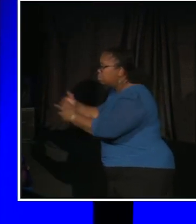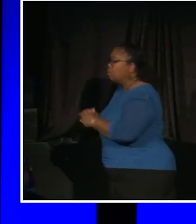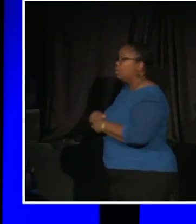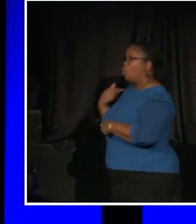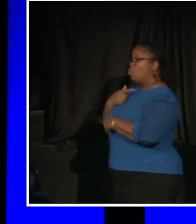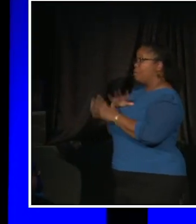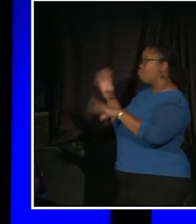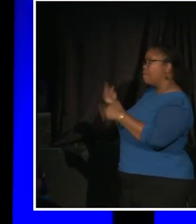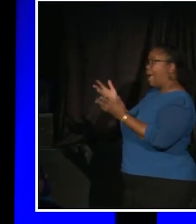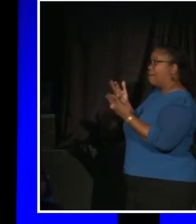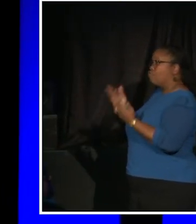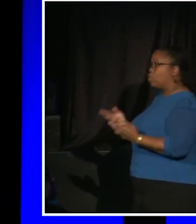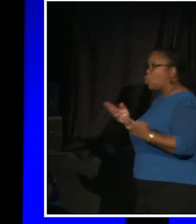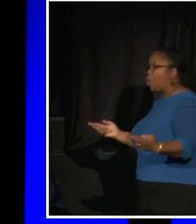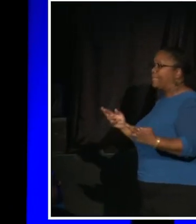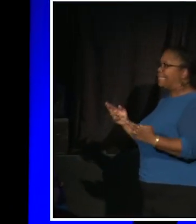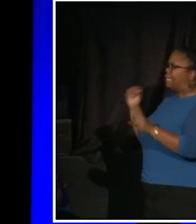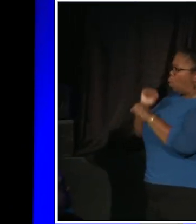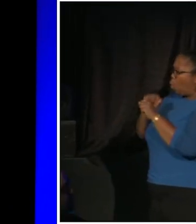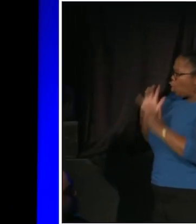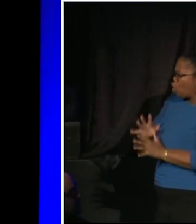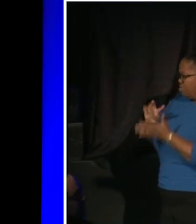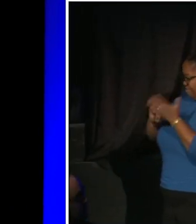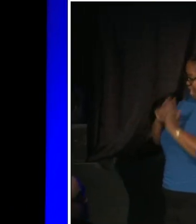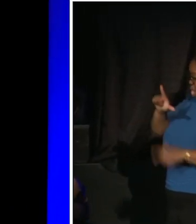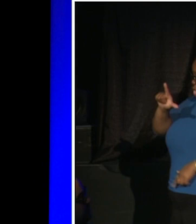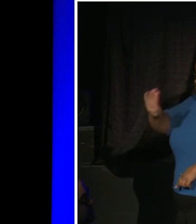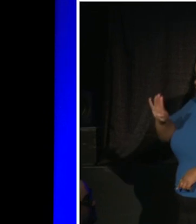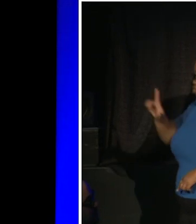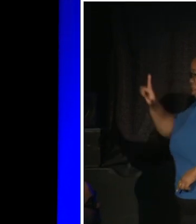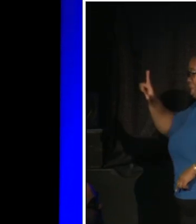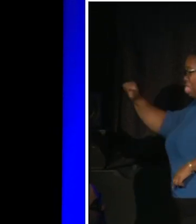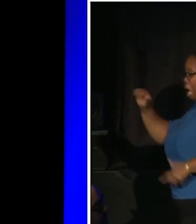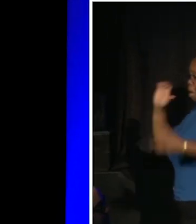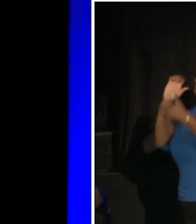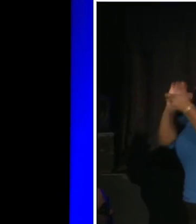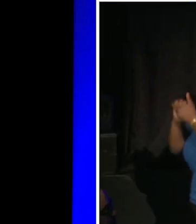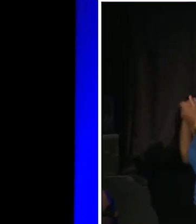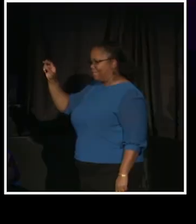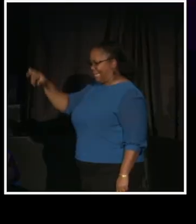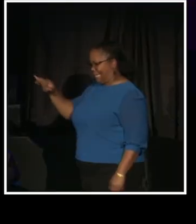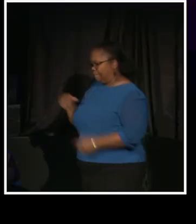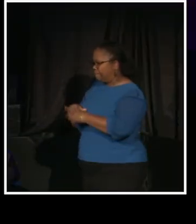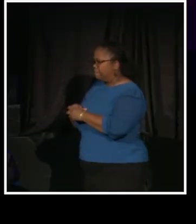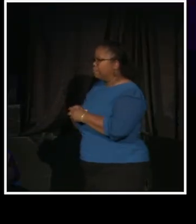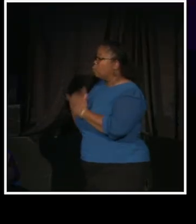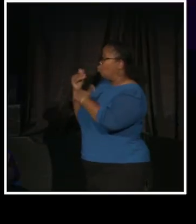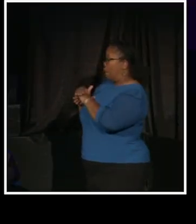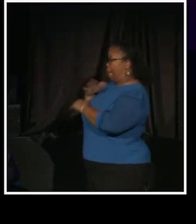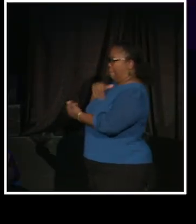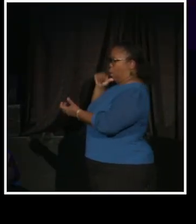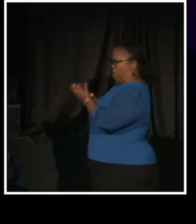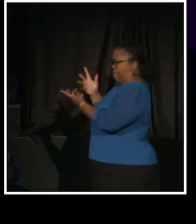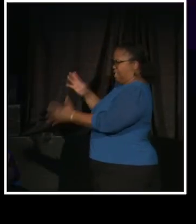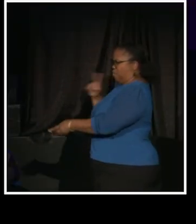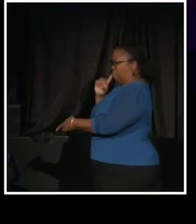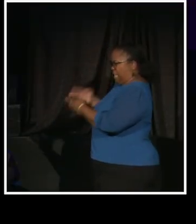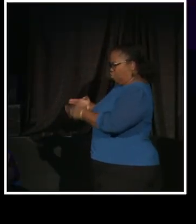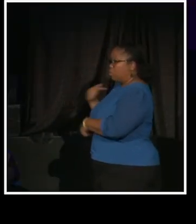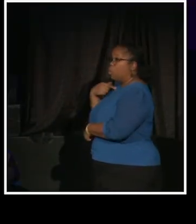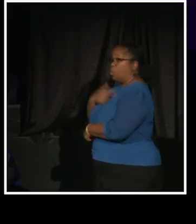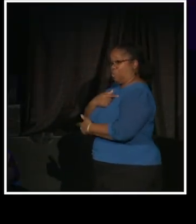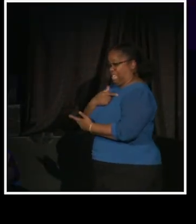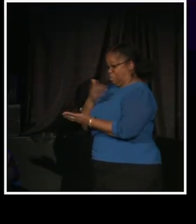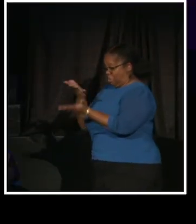donations for victims and evacuees of the Los Angeles County wildfires. To help make a difference, we invite you to consider